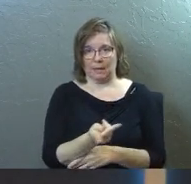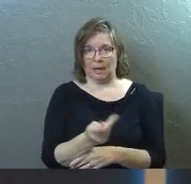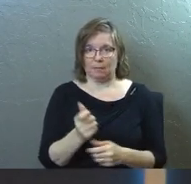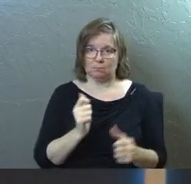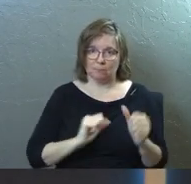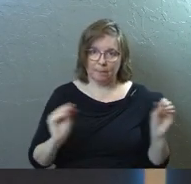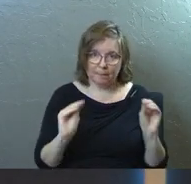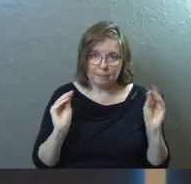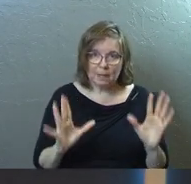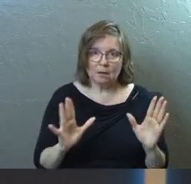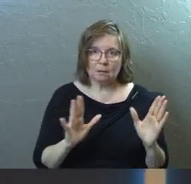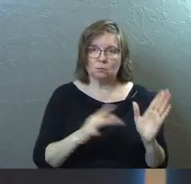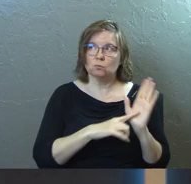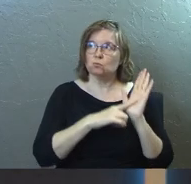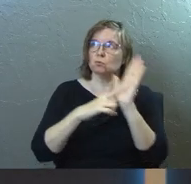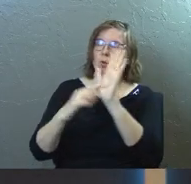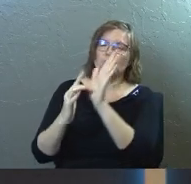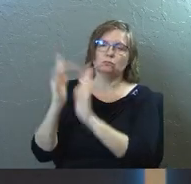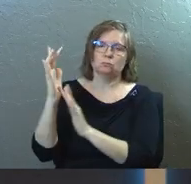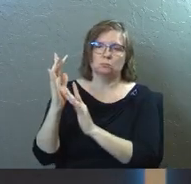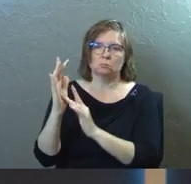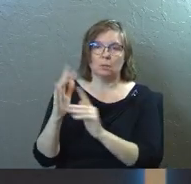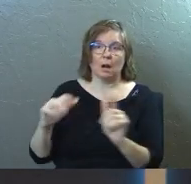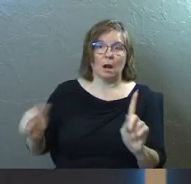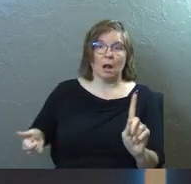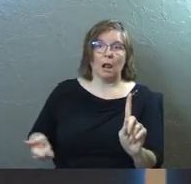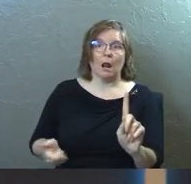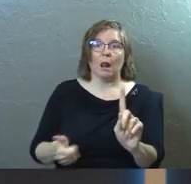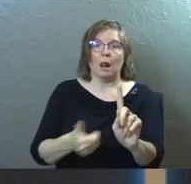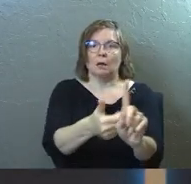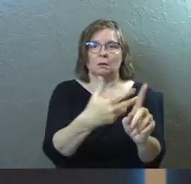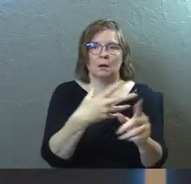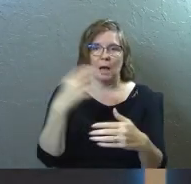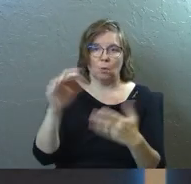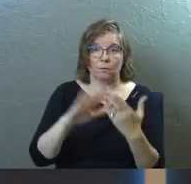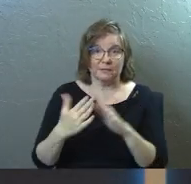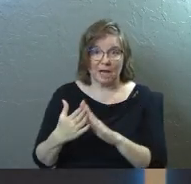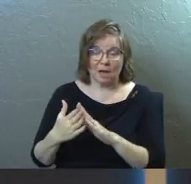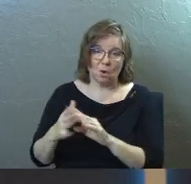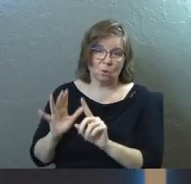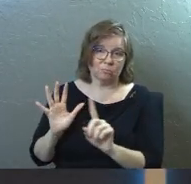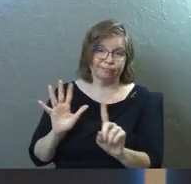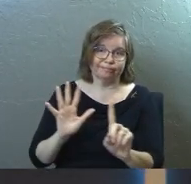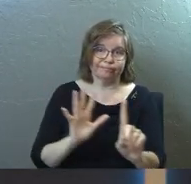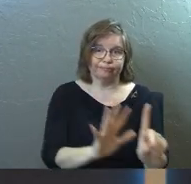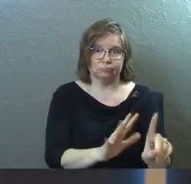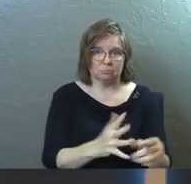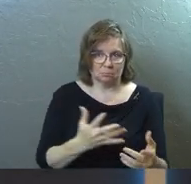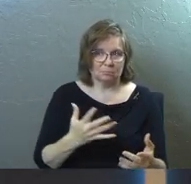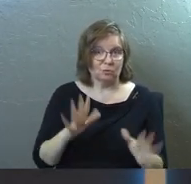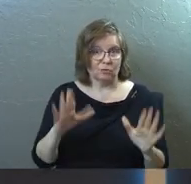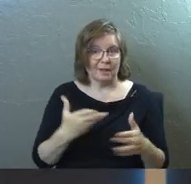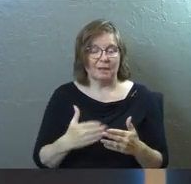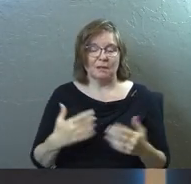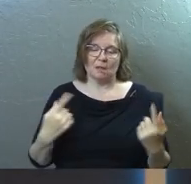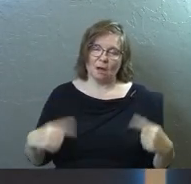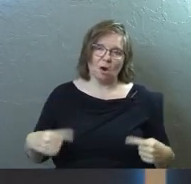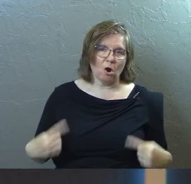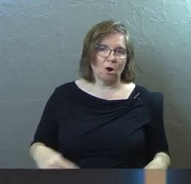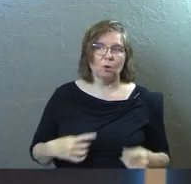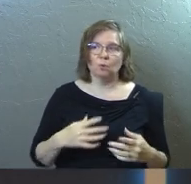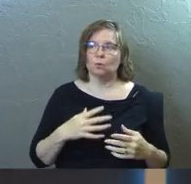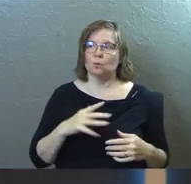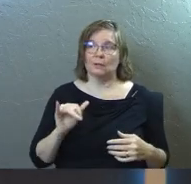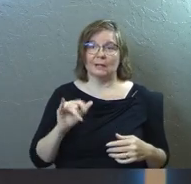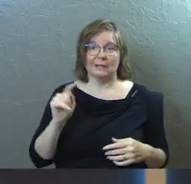They're leading people to Jesus. They're getting chased out of towns together. It's a great thing, right? They argue